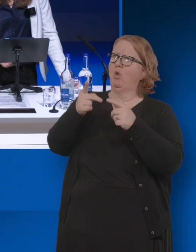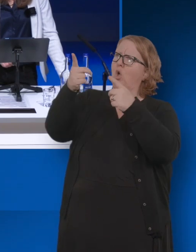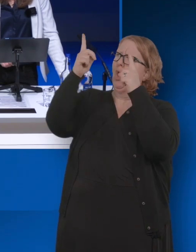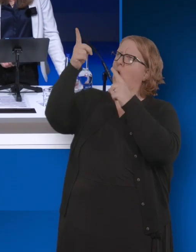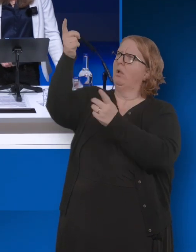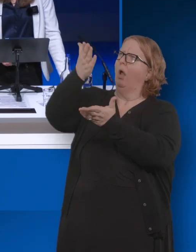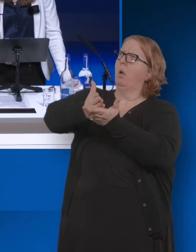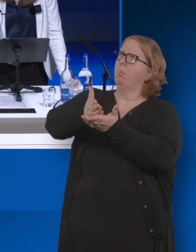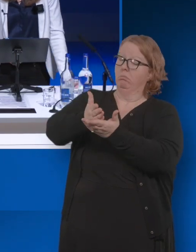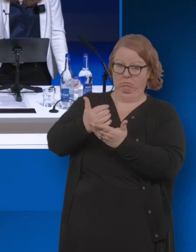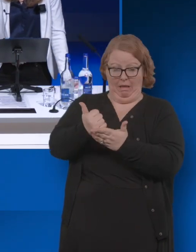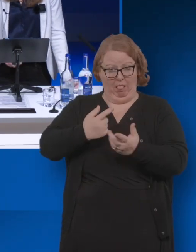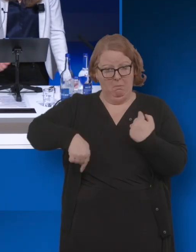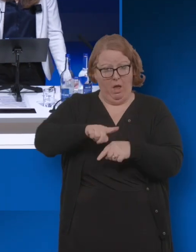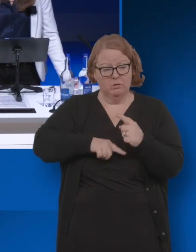us?